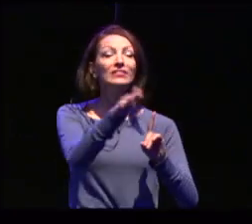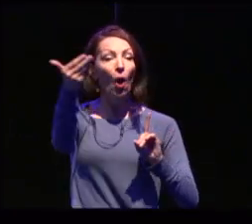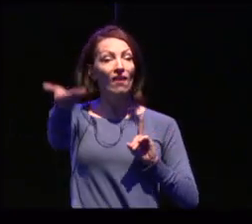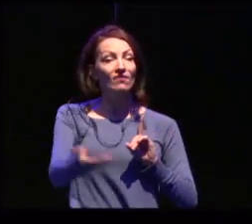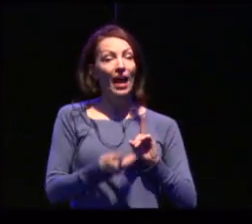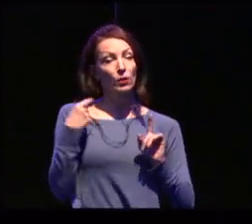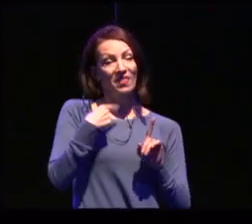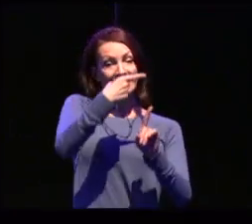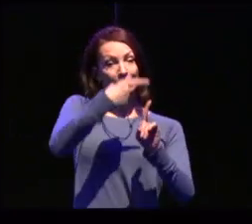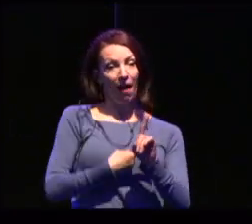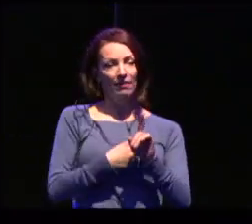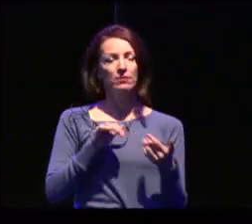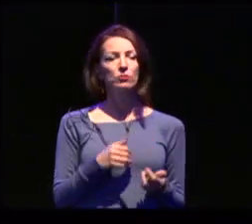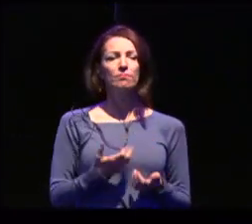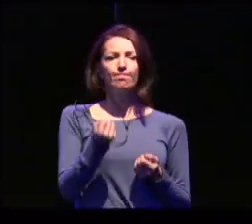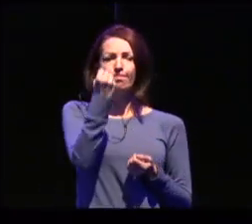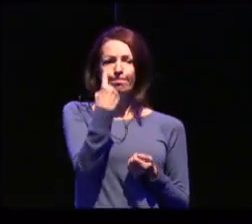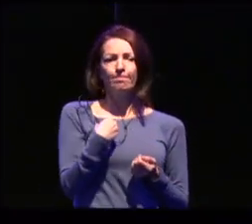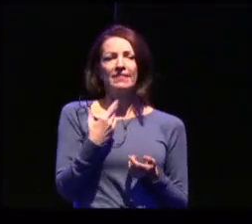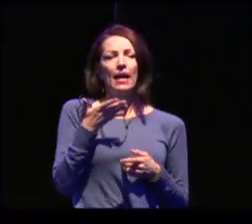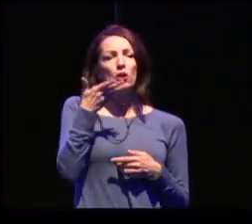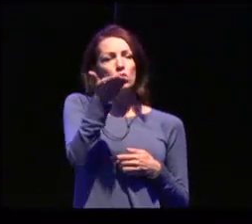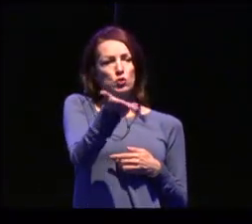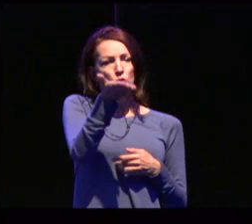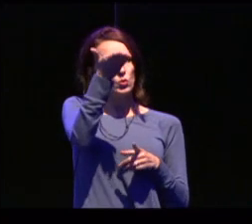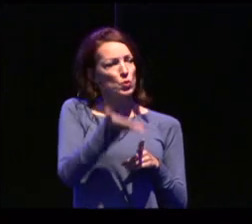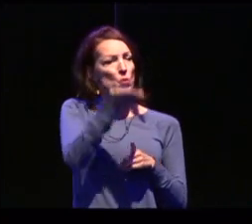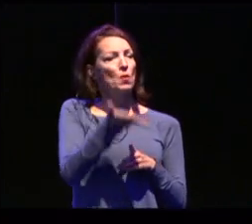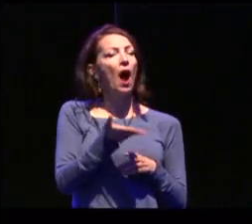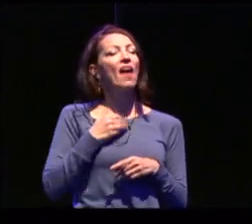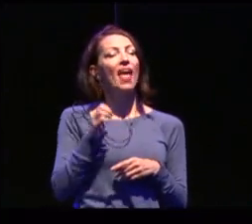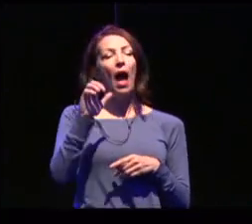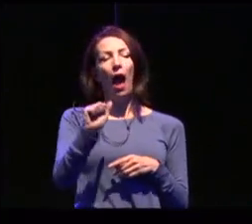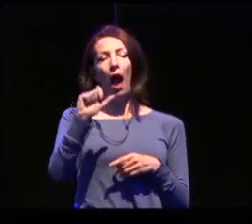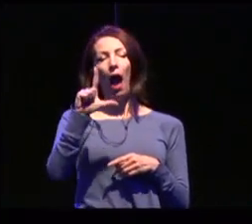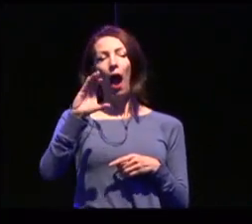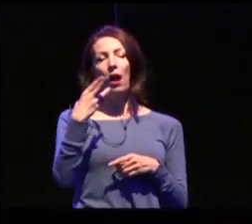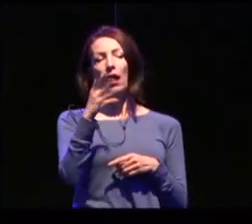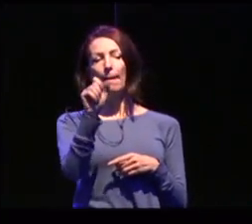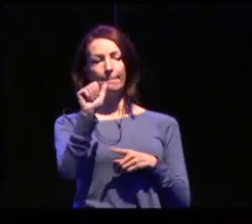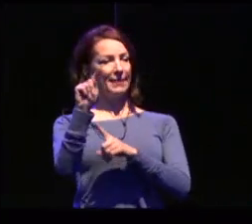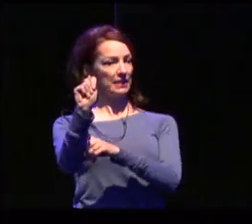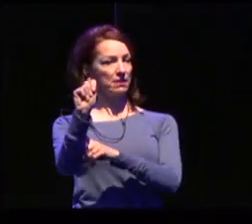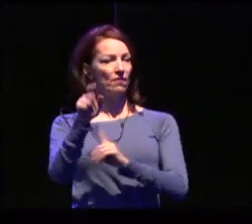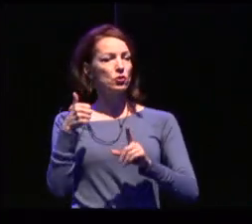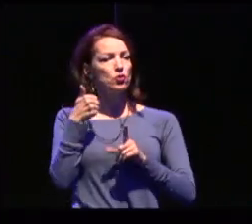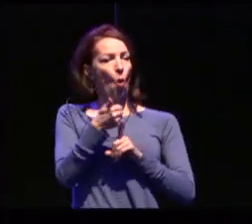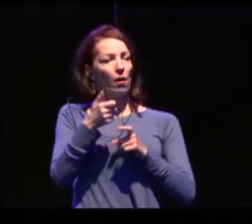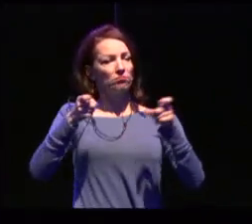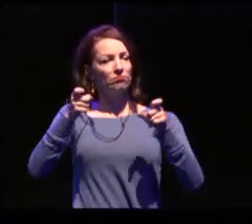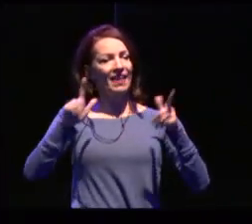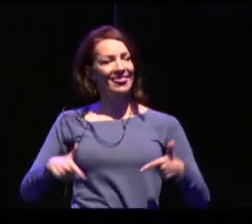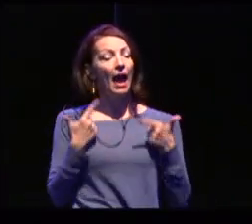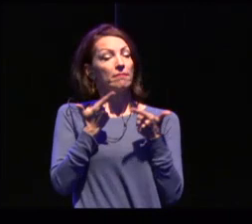month to come to an understanding that you are the alchemist of your own life.